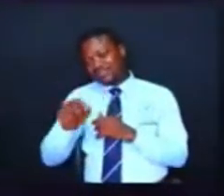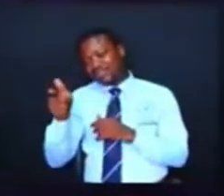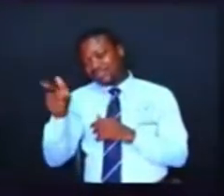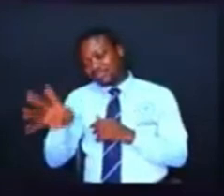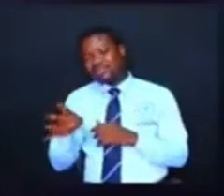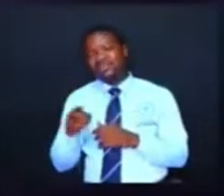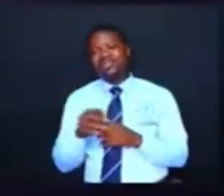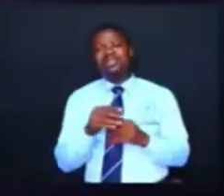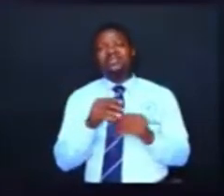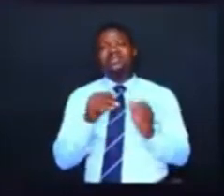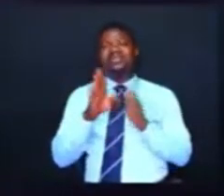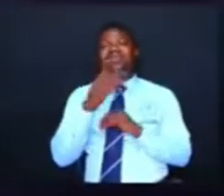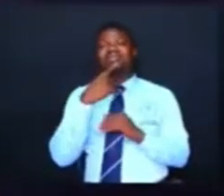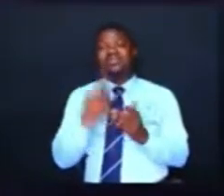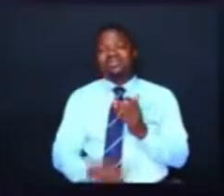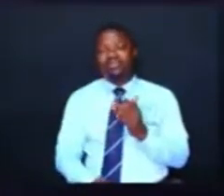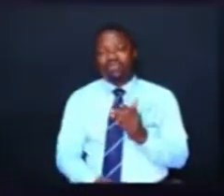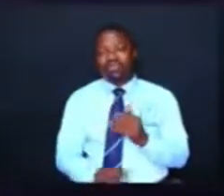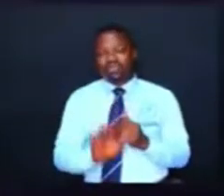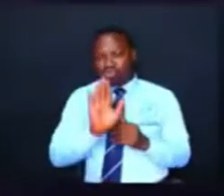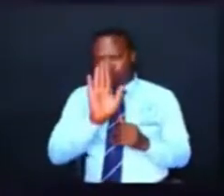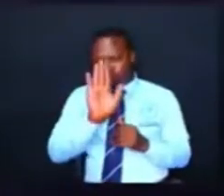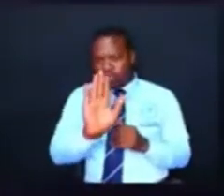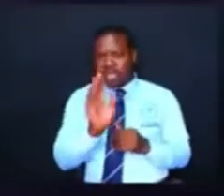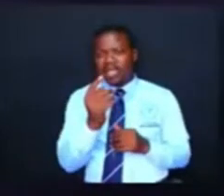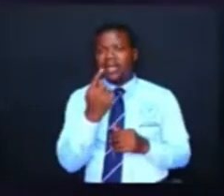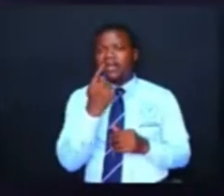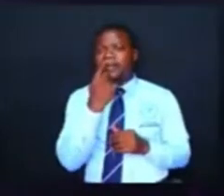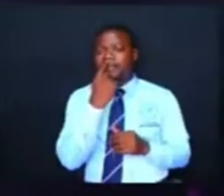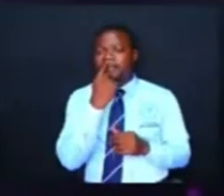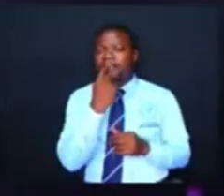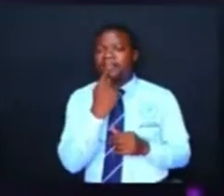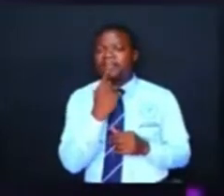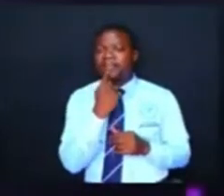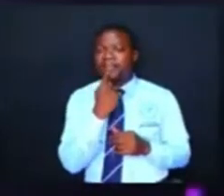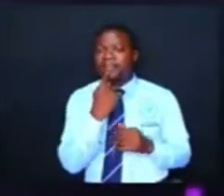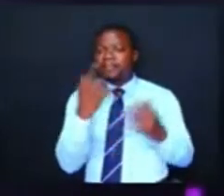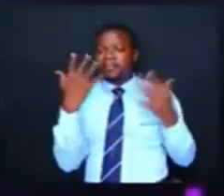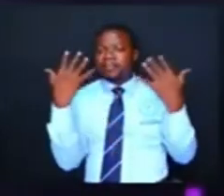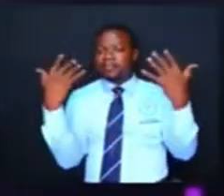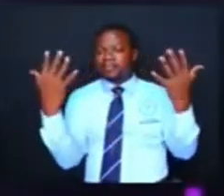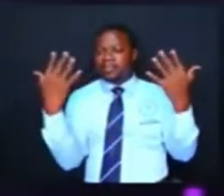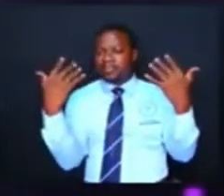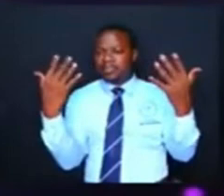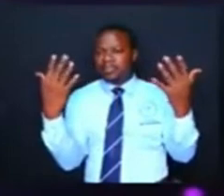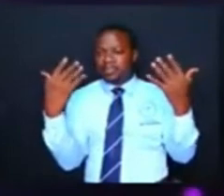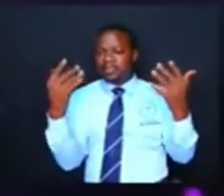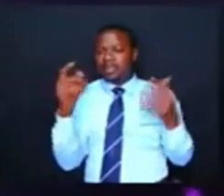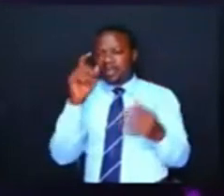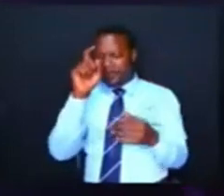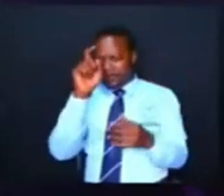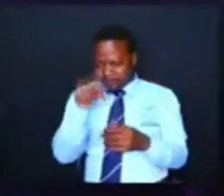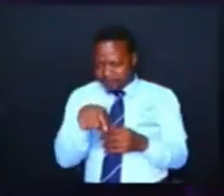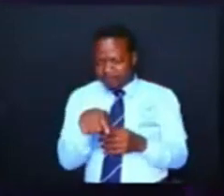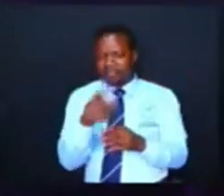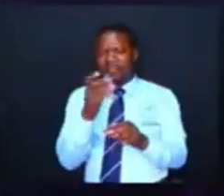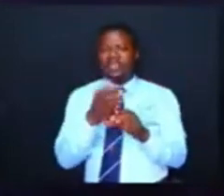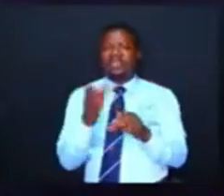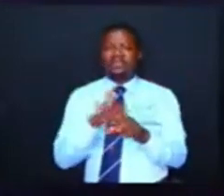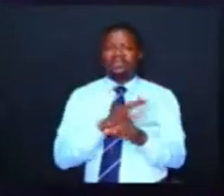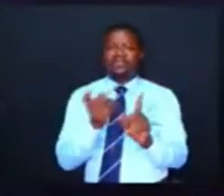Proverbs 4:24. So he says that keep your mouth free of perversity.